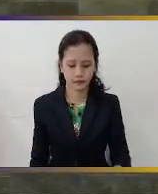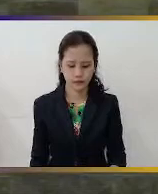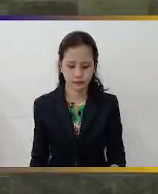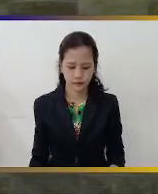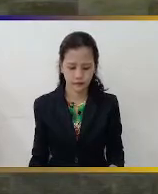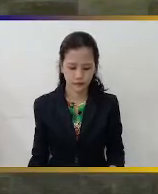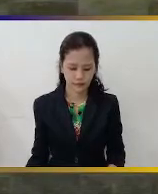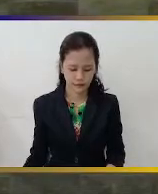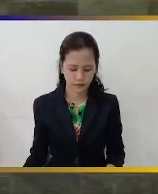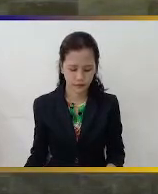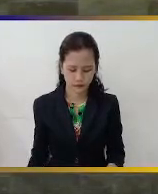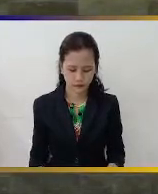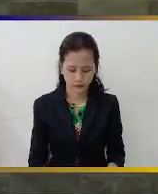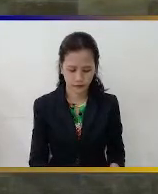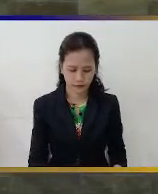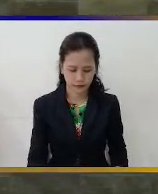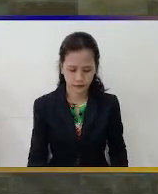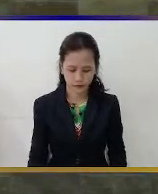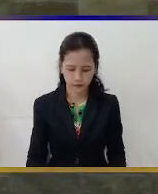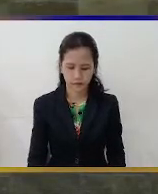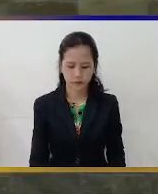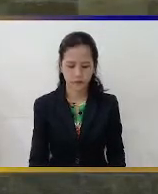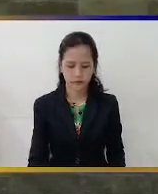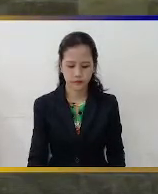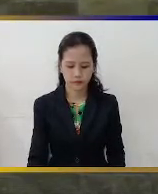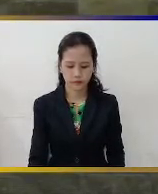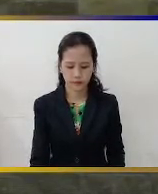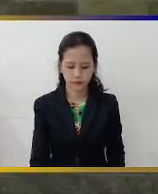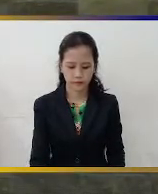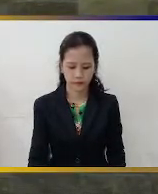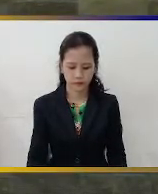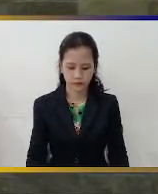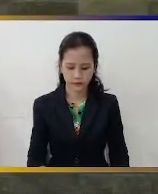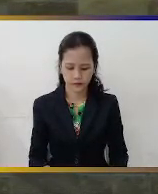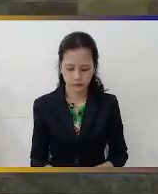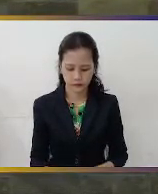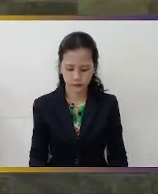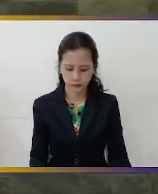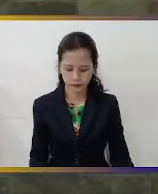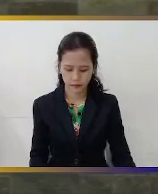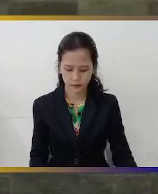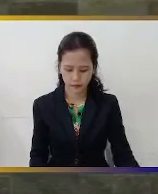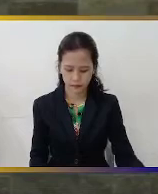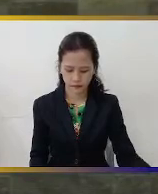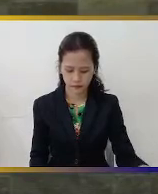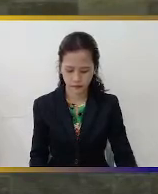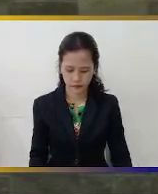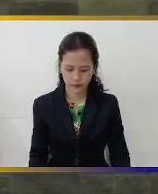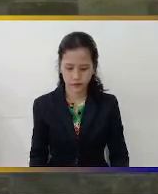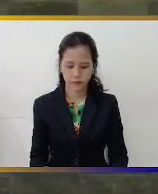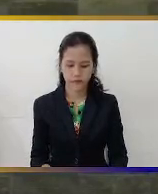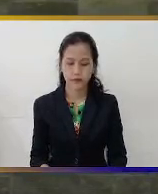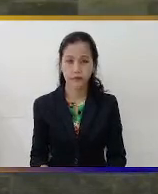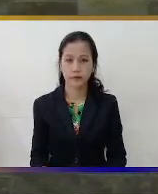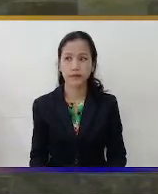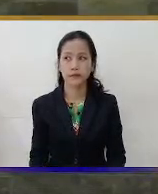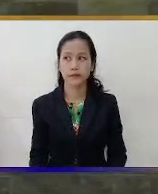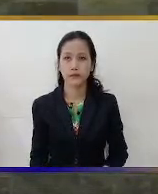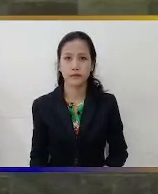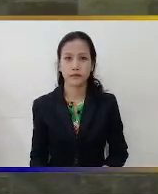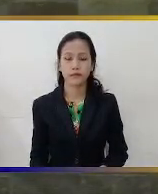the kings of Israel. Alright, so si Micah po was from Moresh Gath. Ang Moresh Gath po